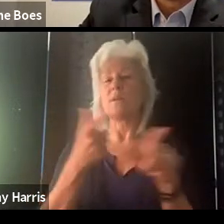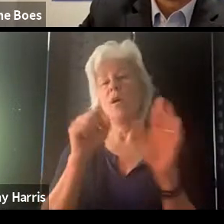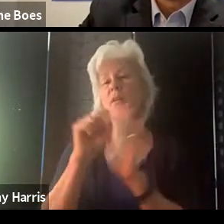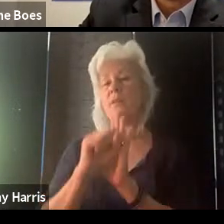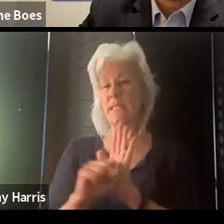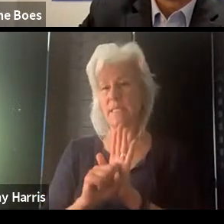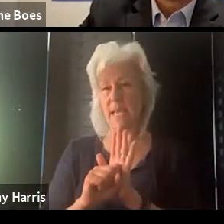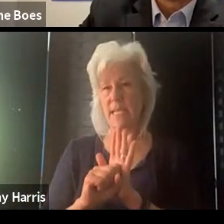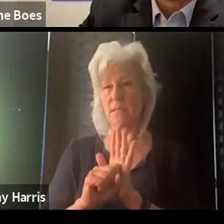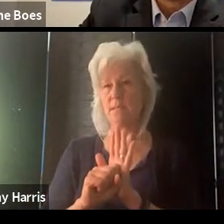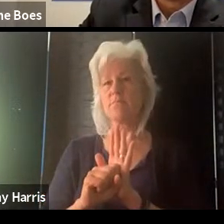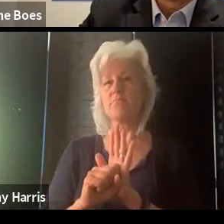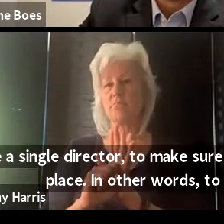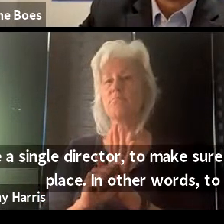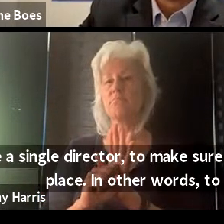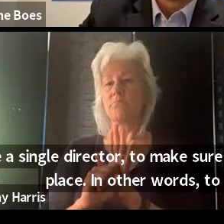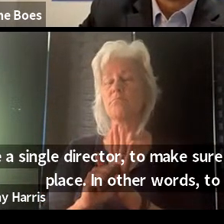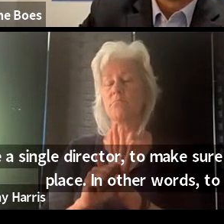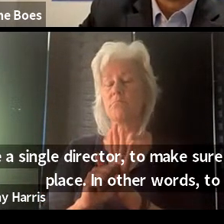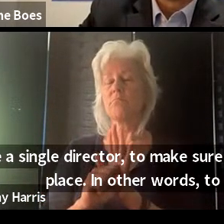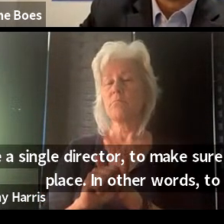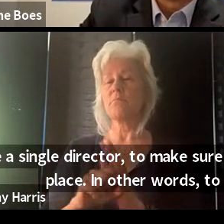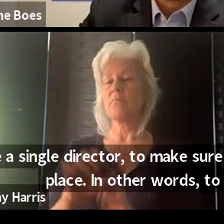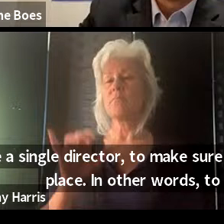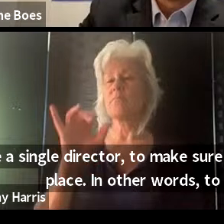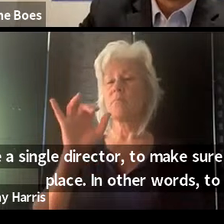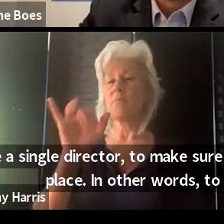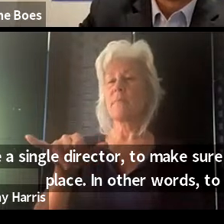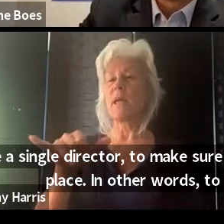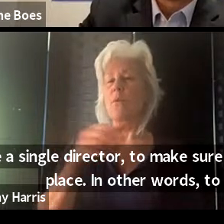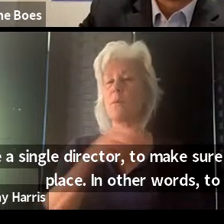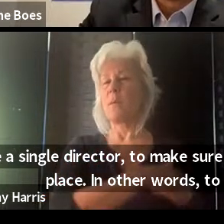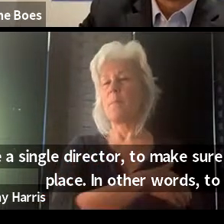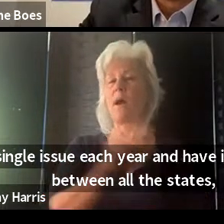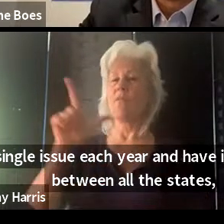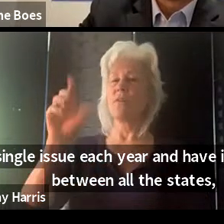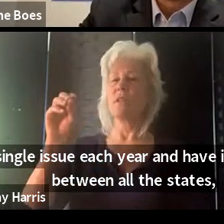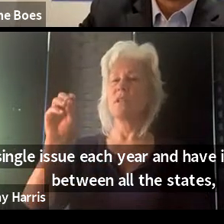that we can, that should be a powerful lobby.